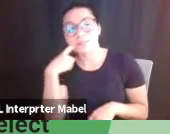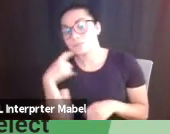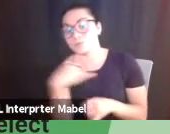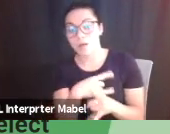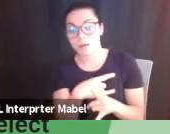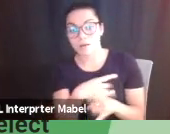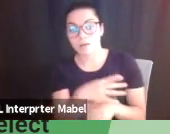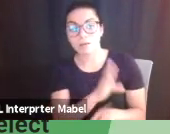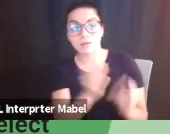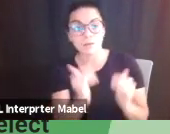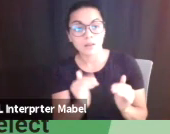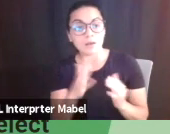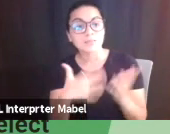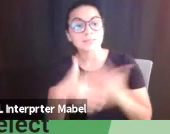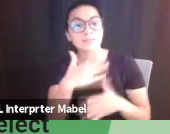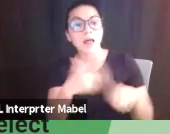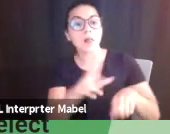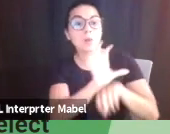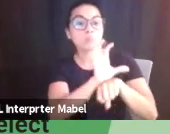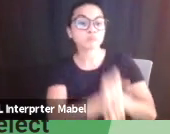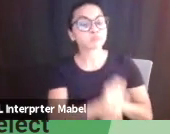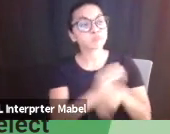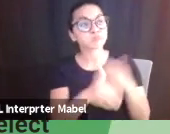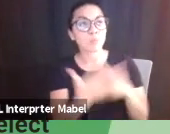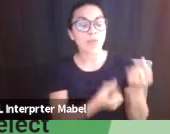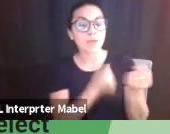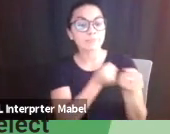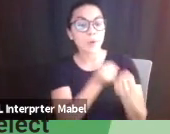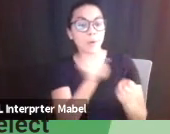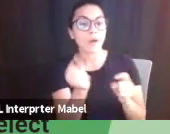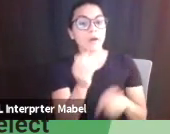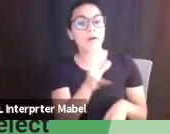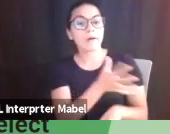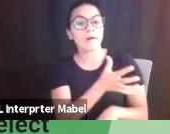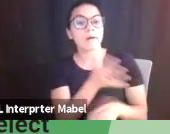that support abuse of power and male superiority.